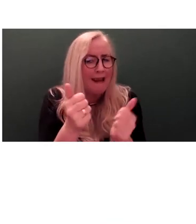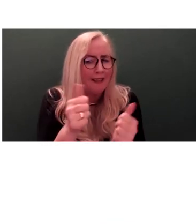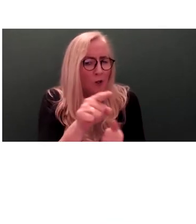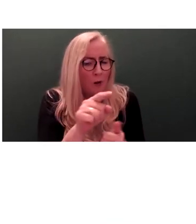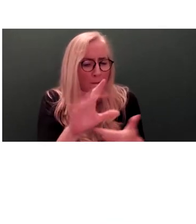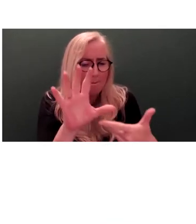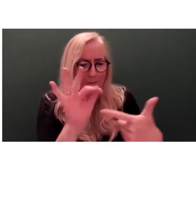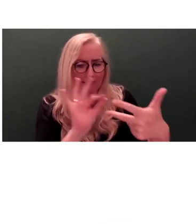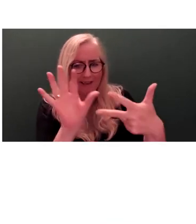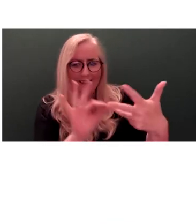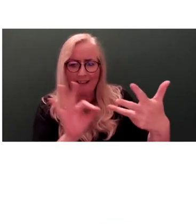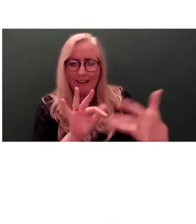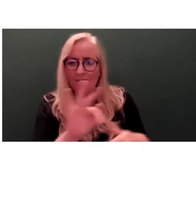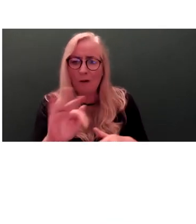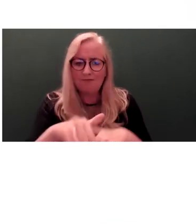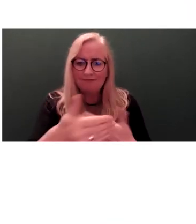on in particular?